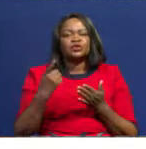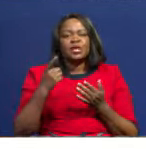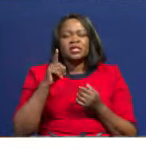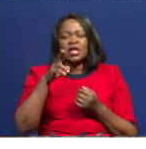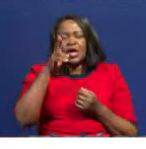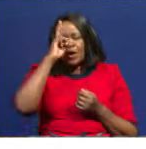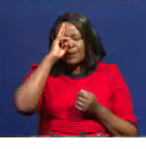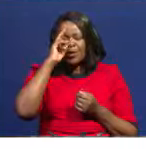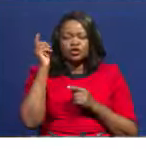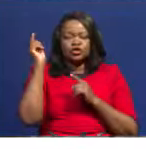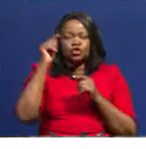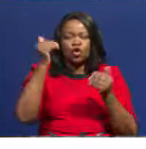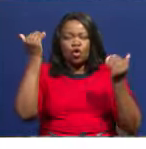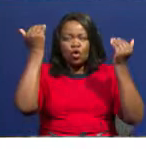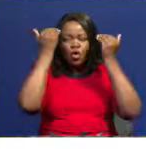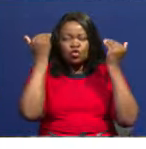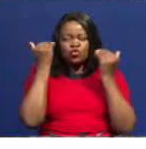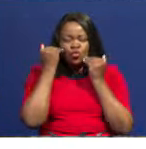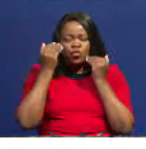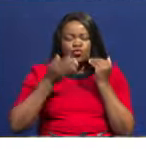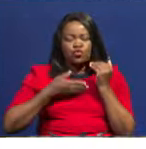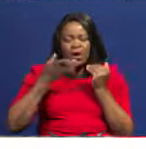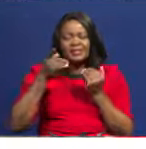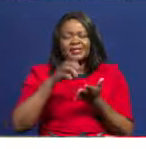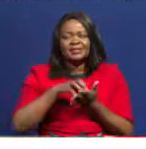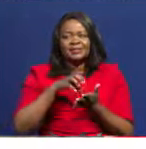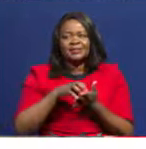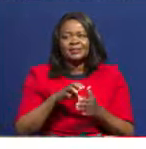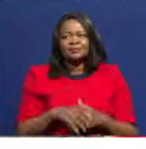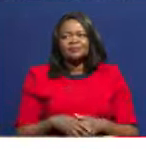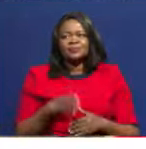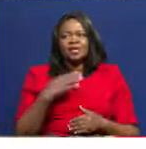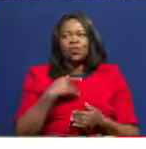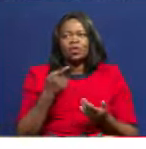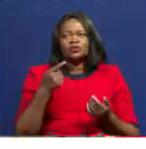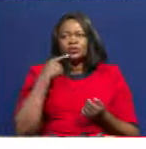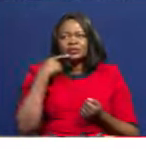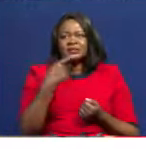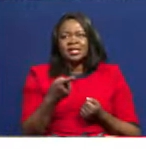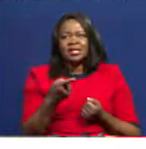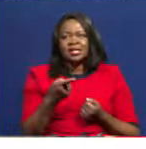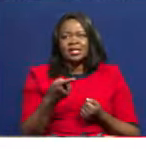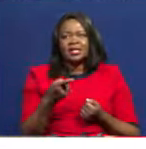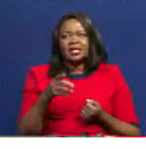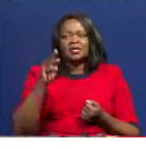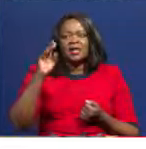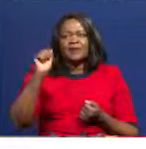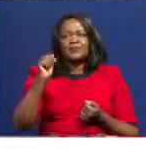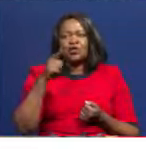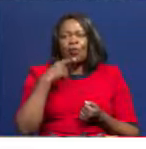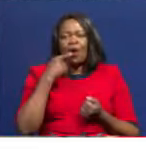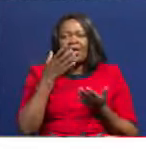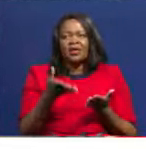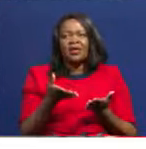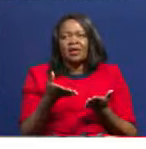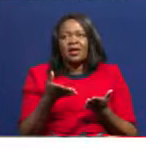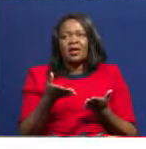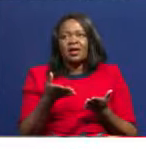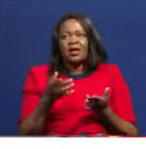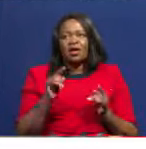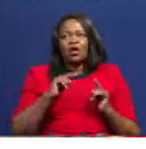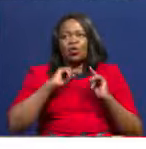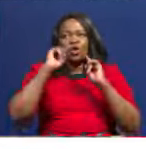askari akuwa amefikishwa kotini kujibu mashtaka. And I want to tell the MCAs who are here,